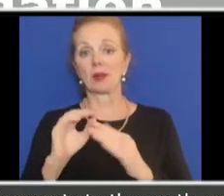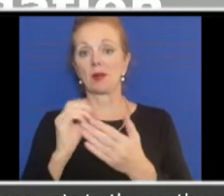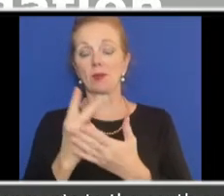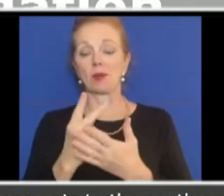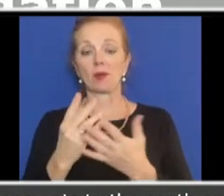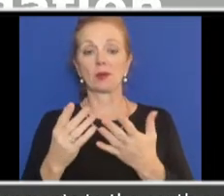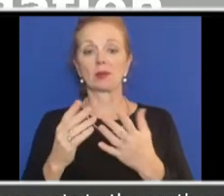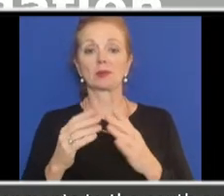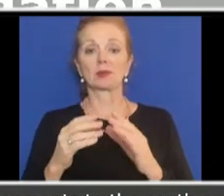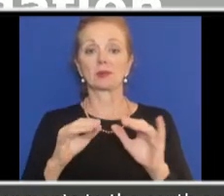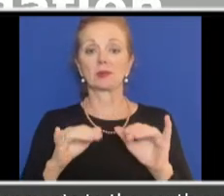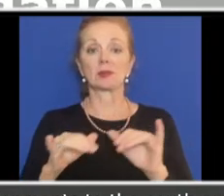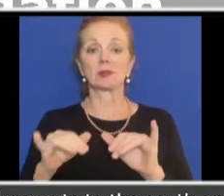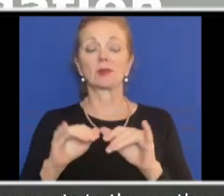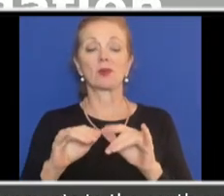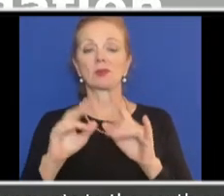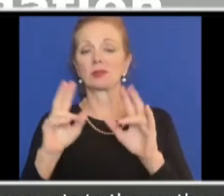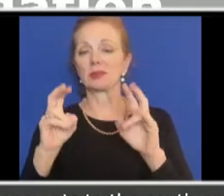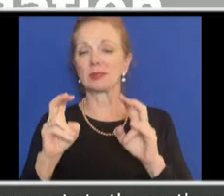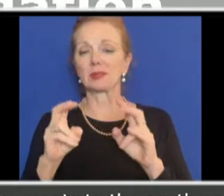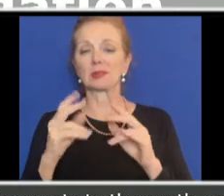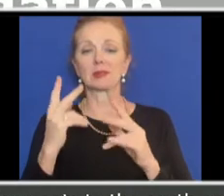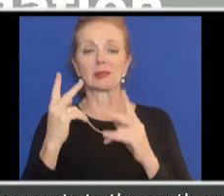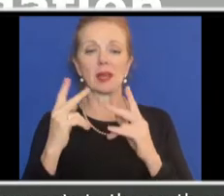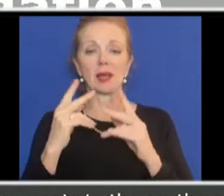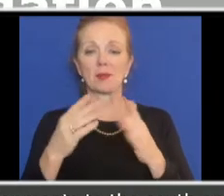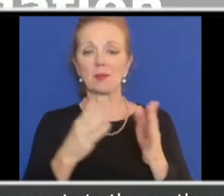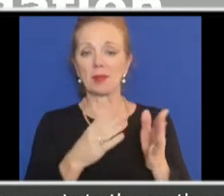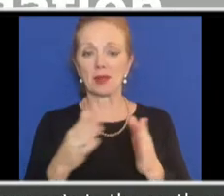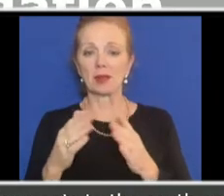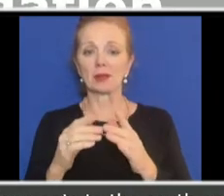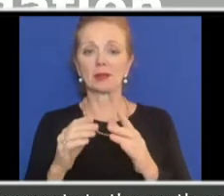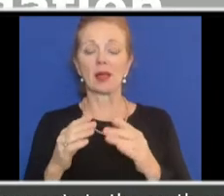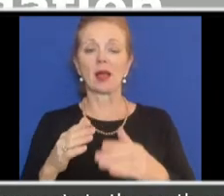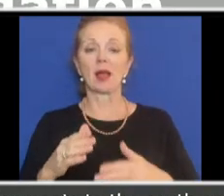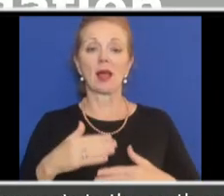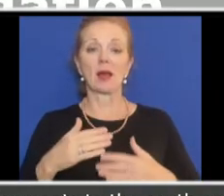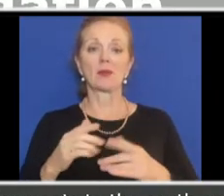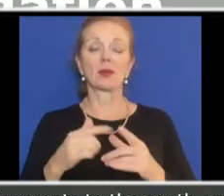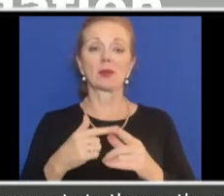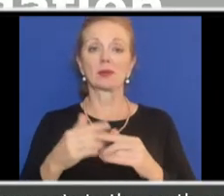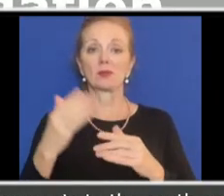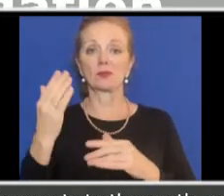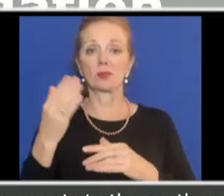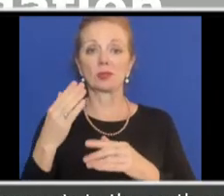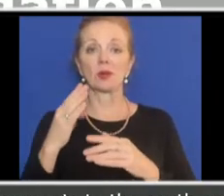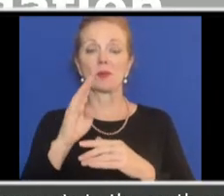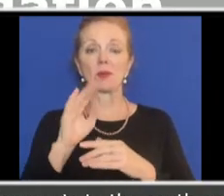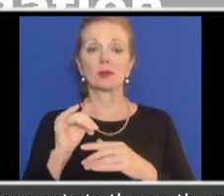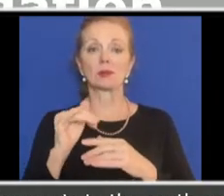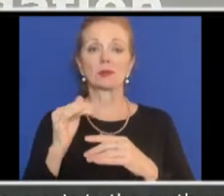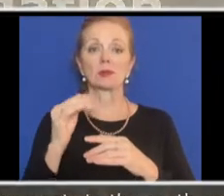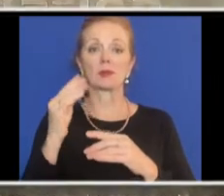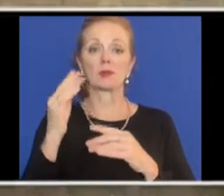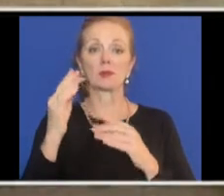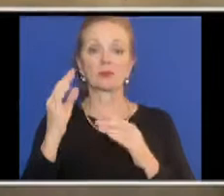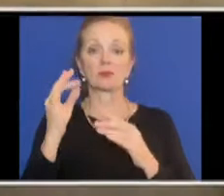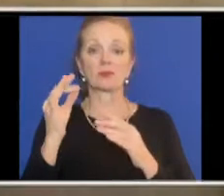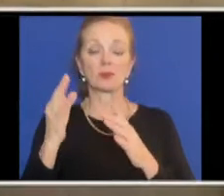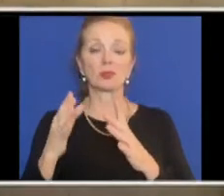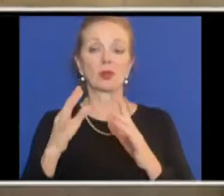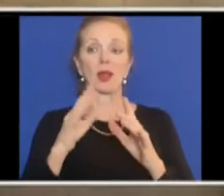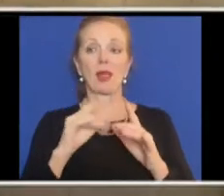conventional so no outstanding issues no site plan um we'll be happy to take questions following presentations by the petitioner and the public thank